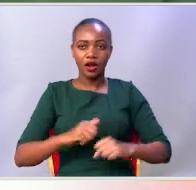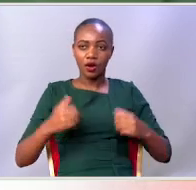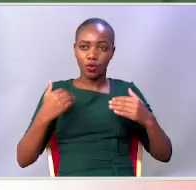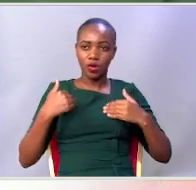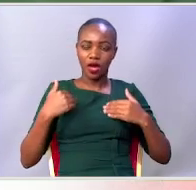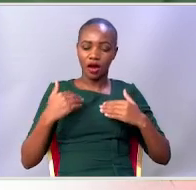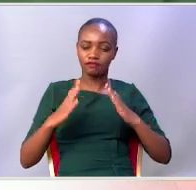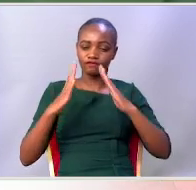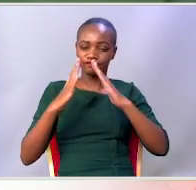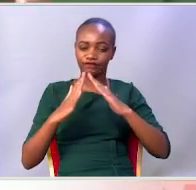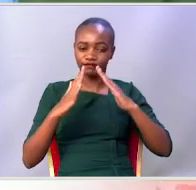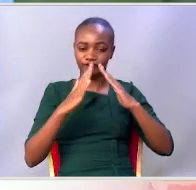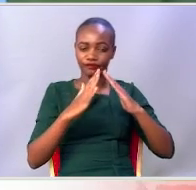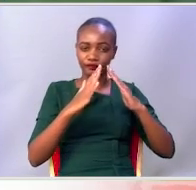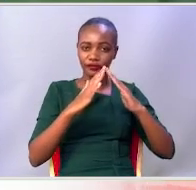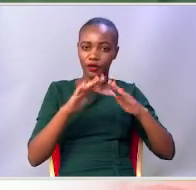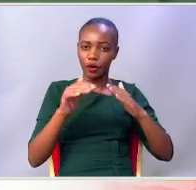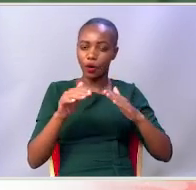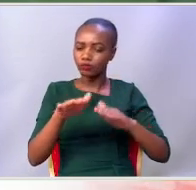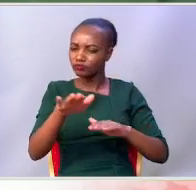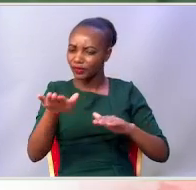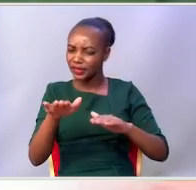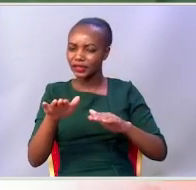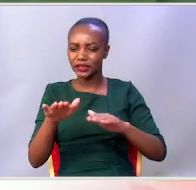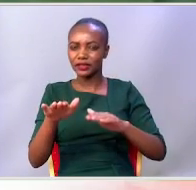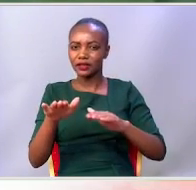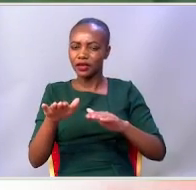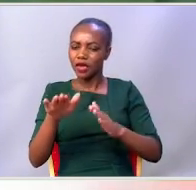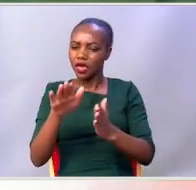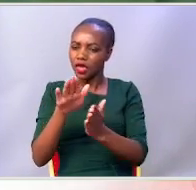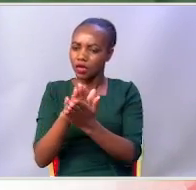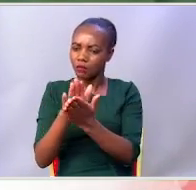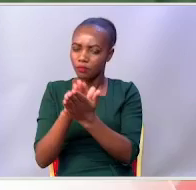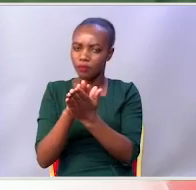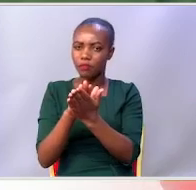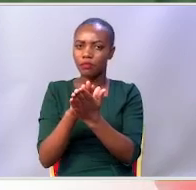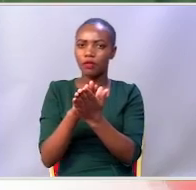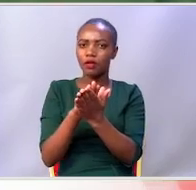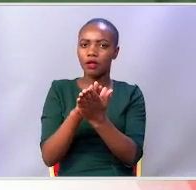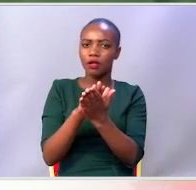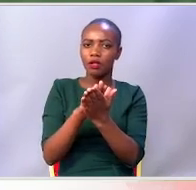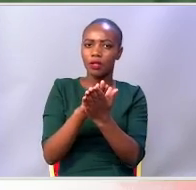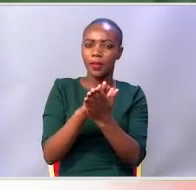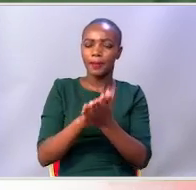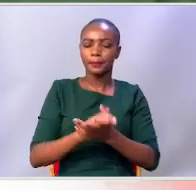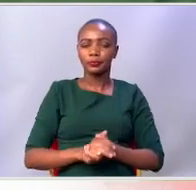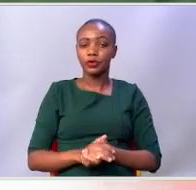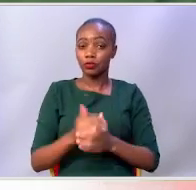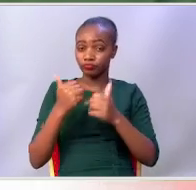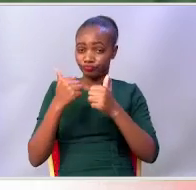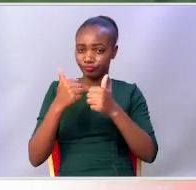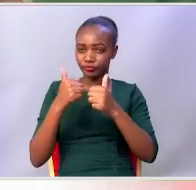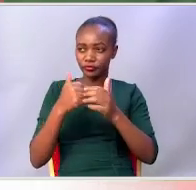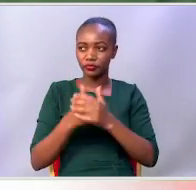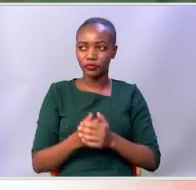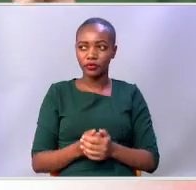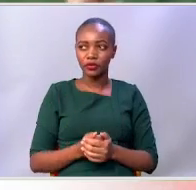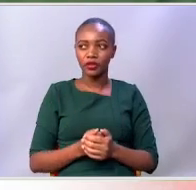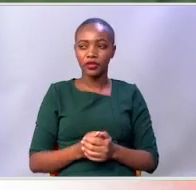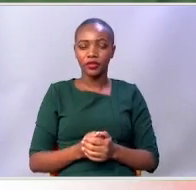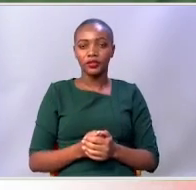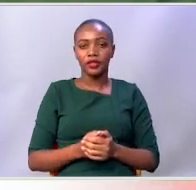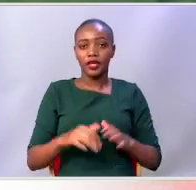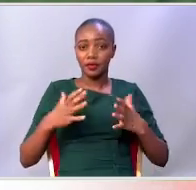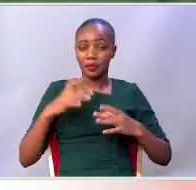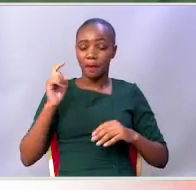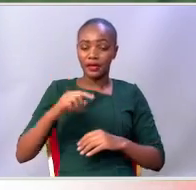chambers which have been preserved by the Museum of Kenya for people to know where we are